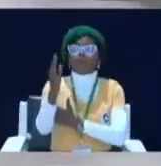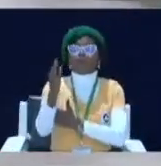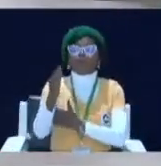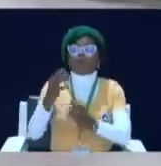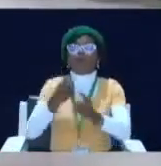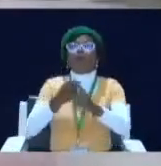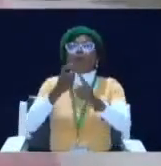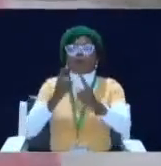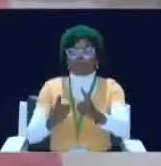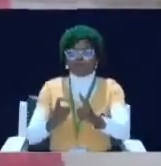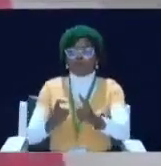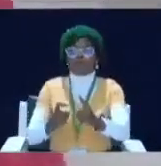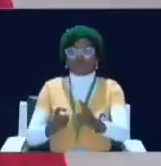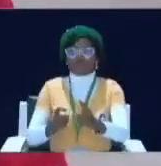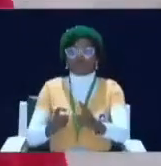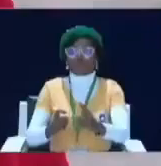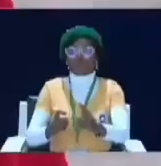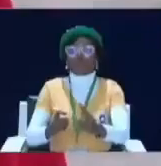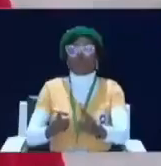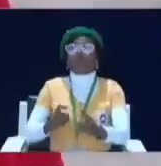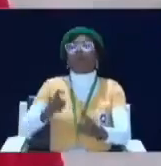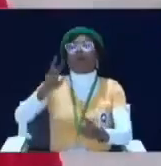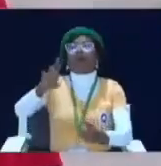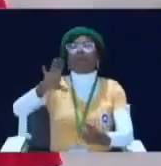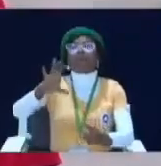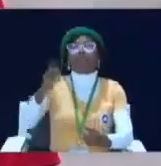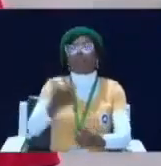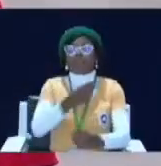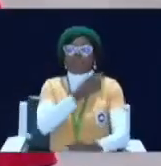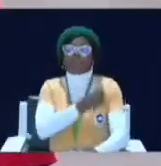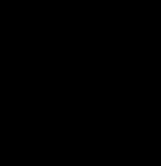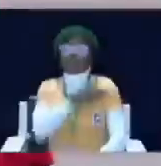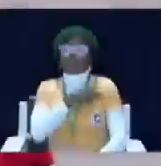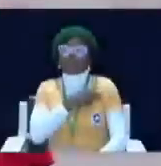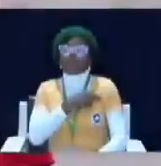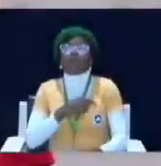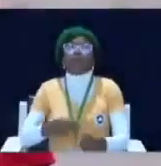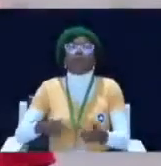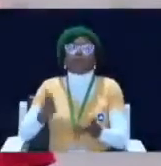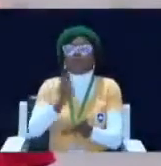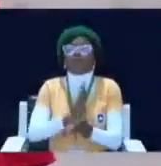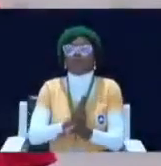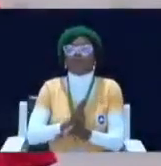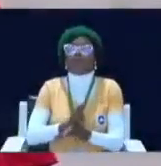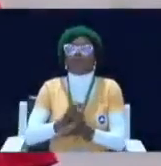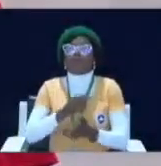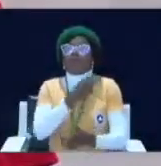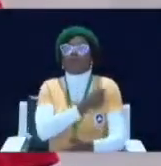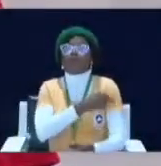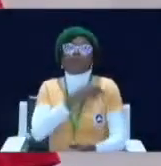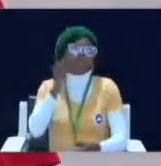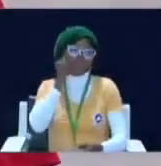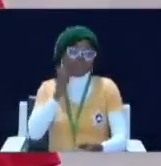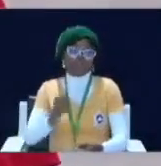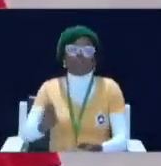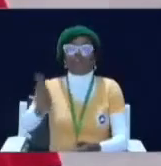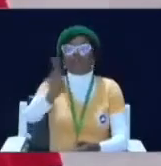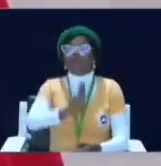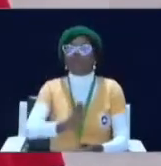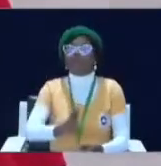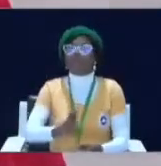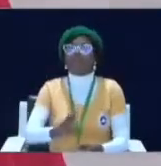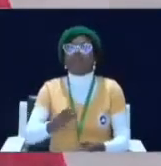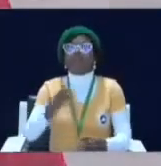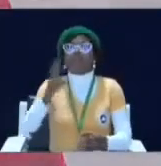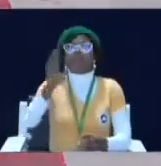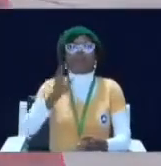from Redeemer Health Center to Babcock University Hospital, she spent numbers of